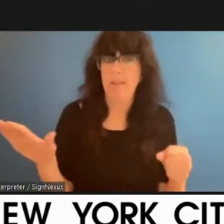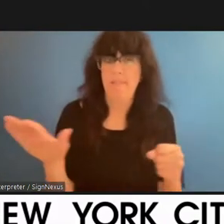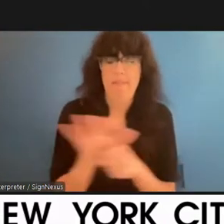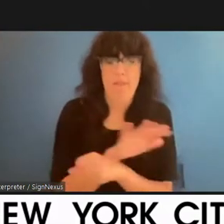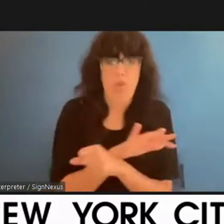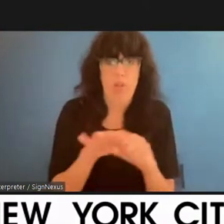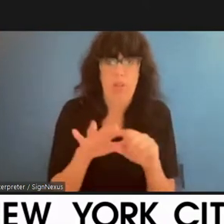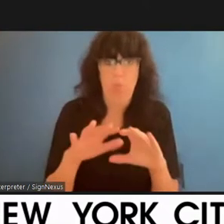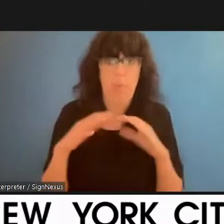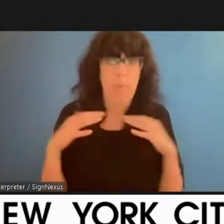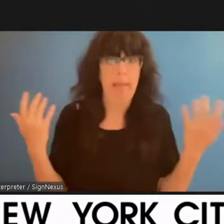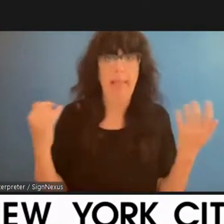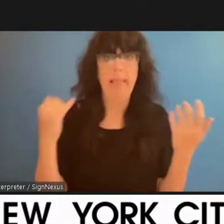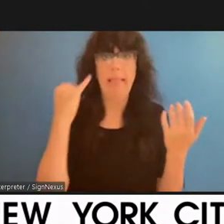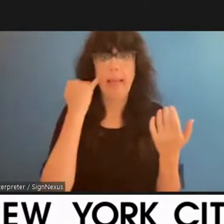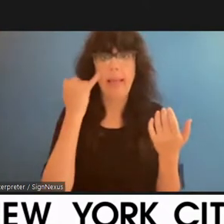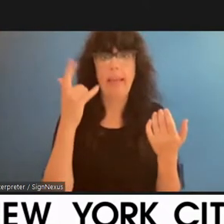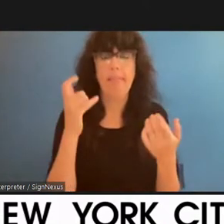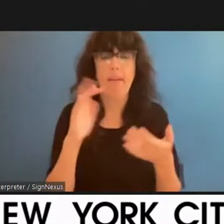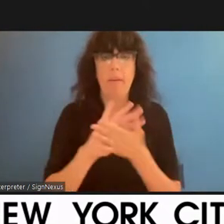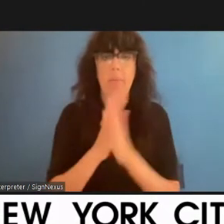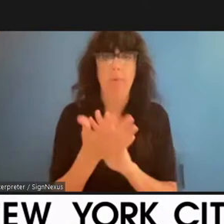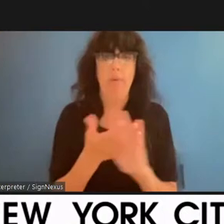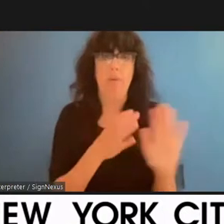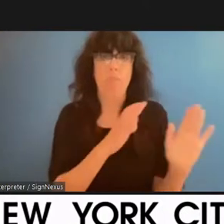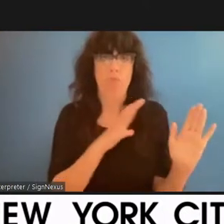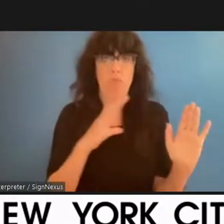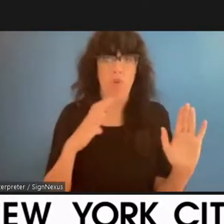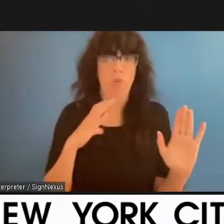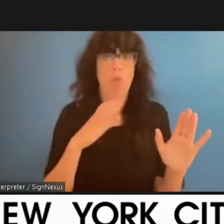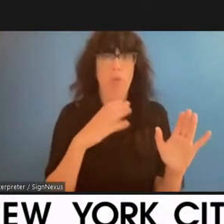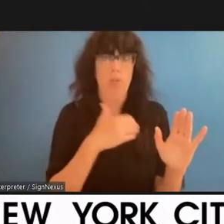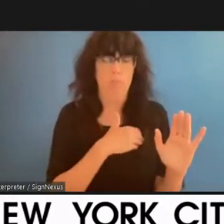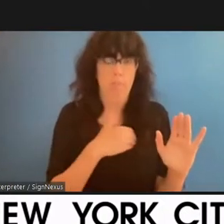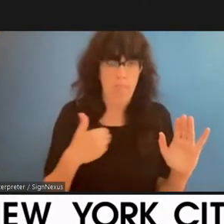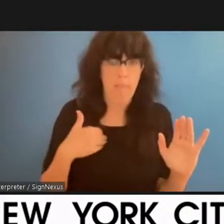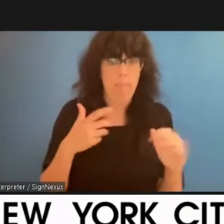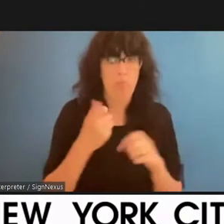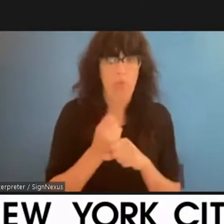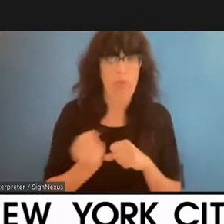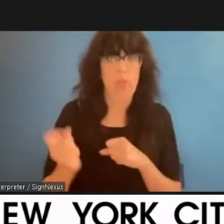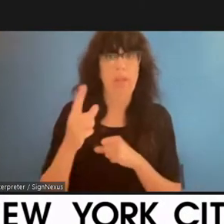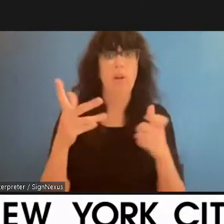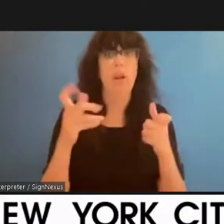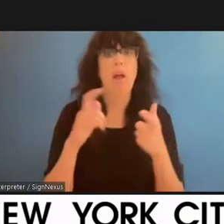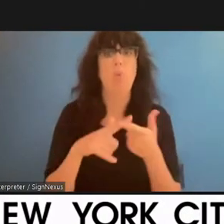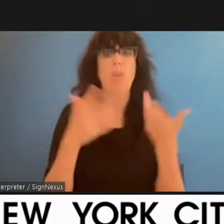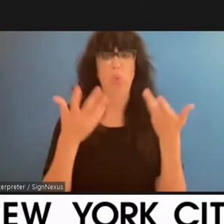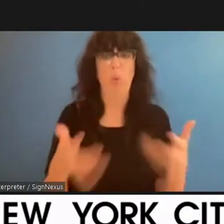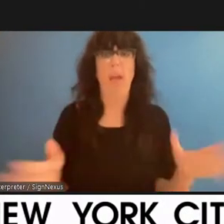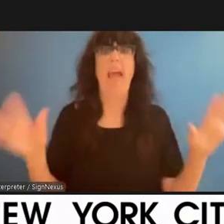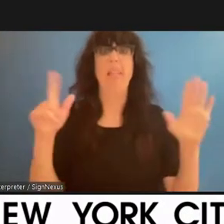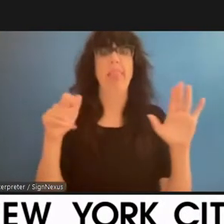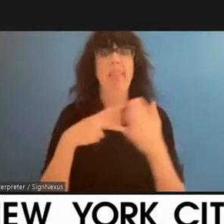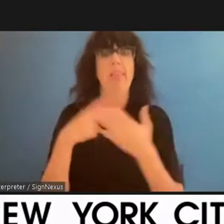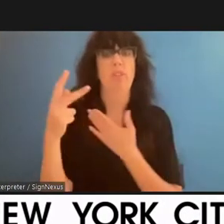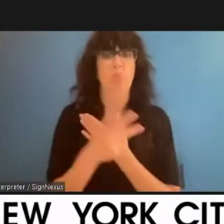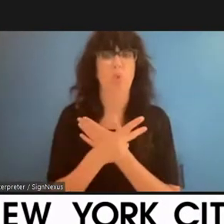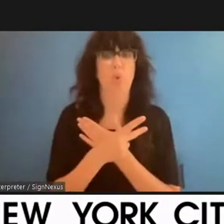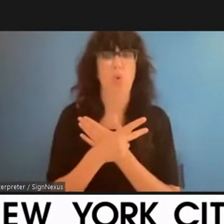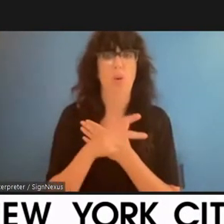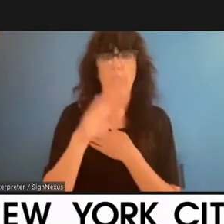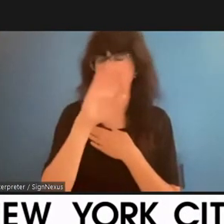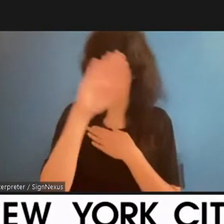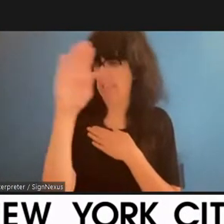i be a member of congress next year i will work to end this program in its entirety it has never worked